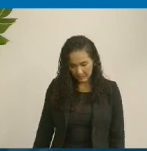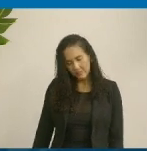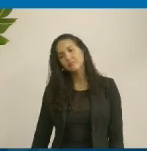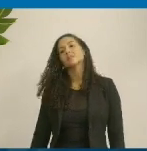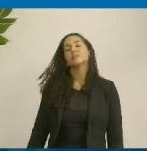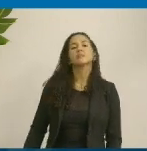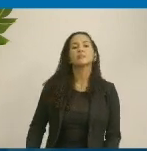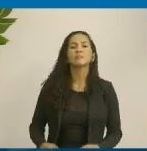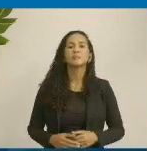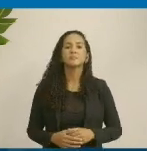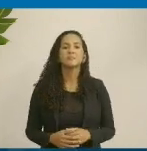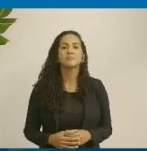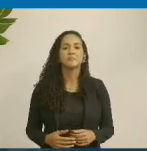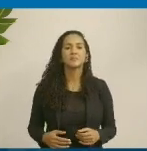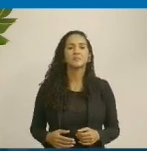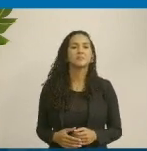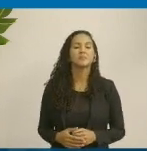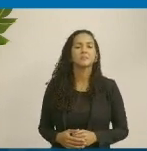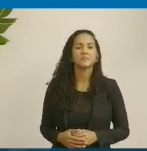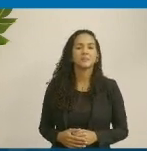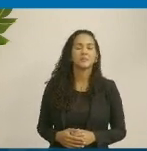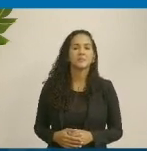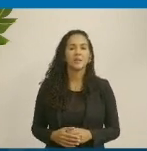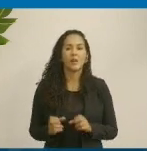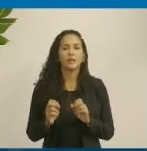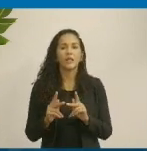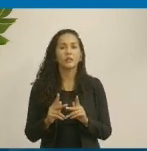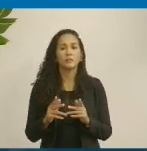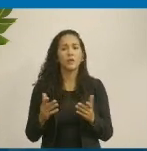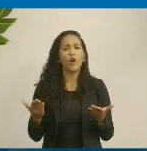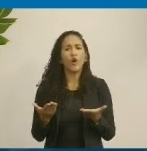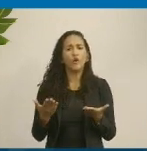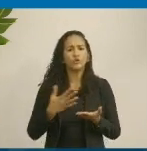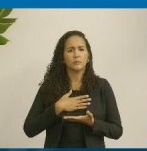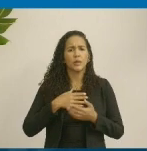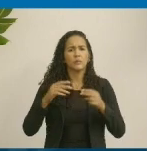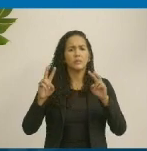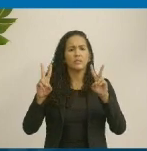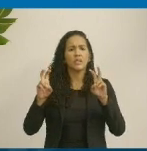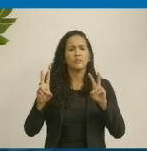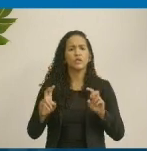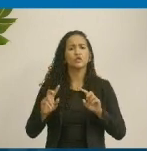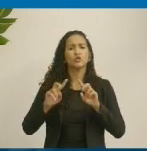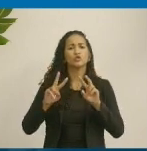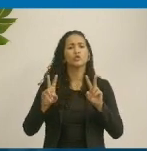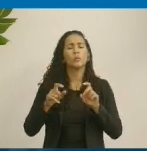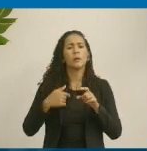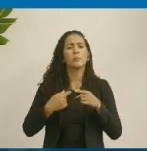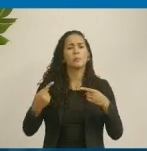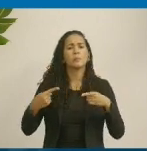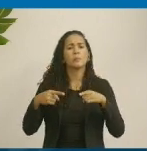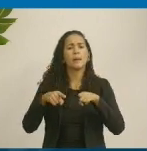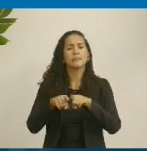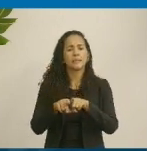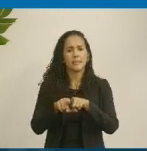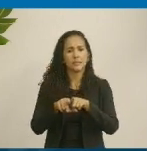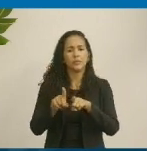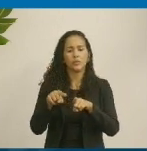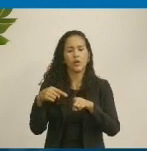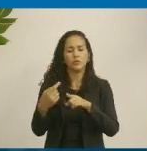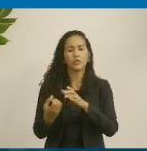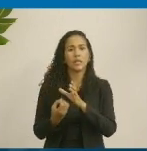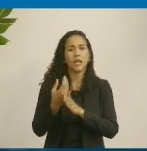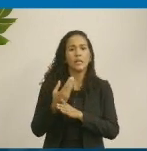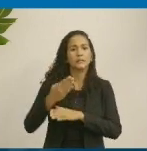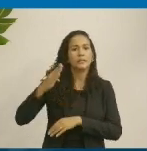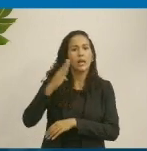Okay, we should be there. So my talk today will be on targeted partnerships that we have implemented to accelerate